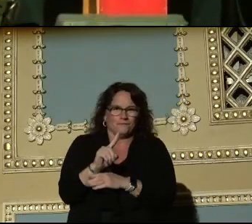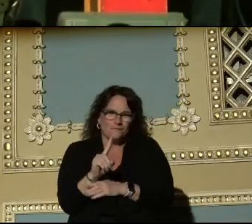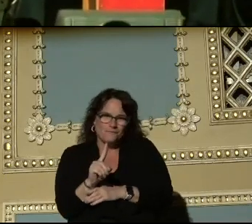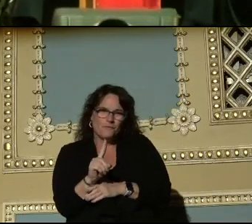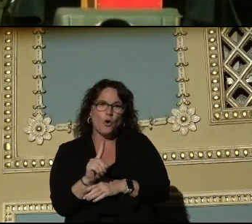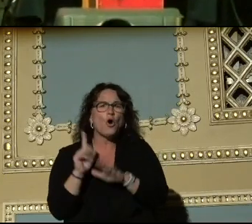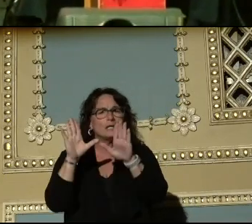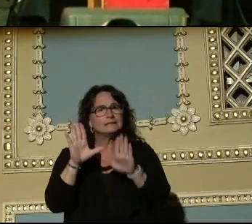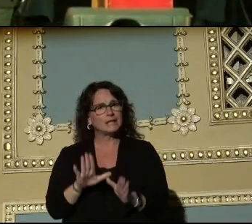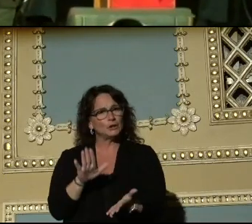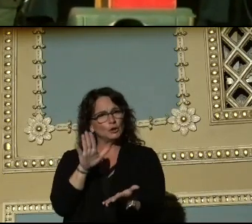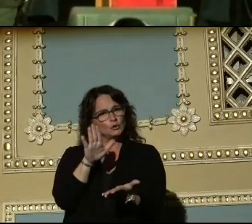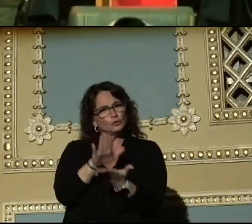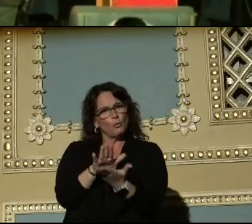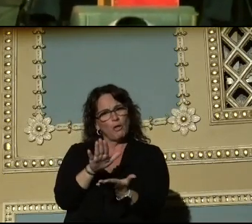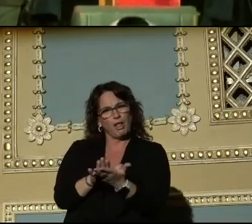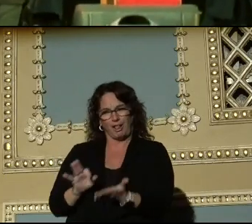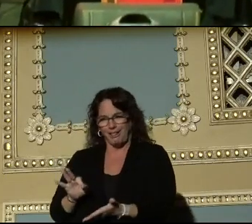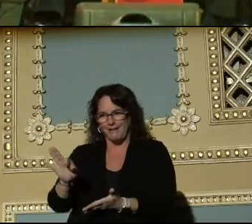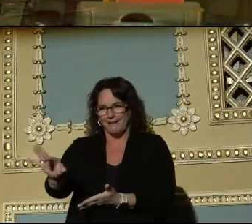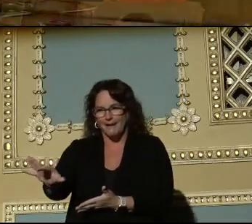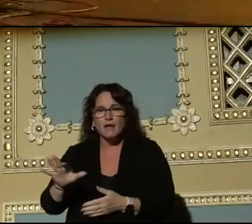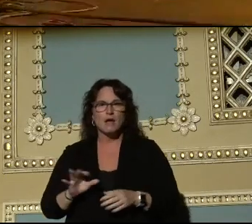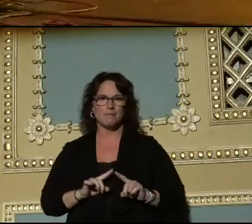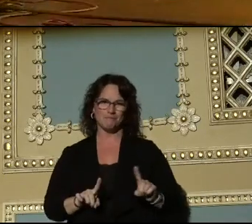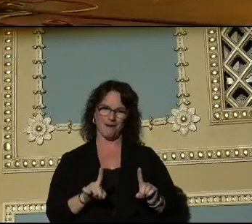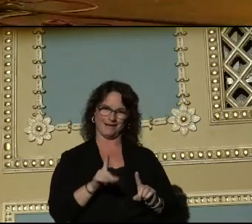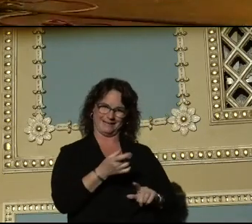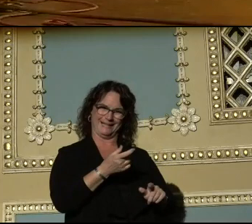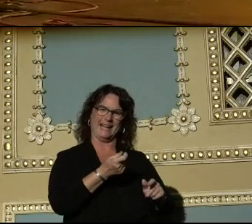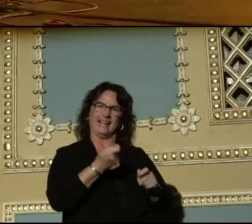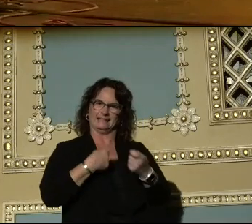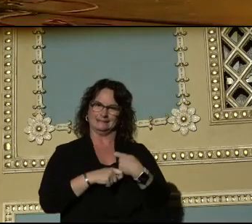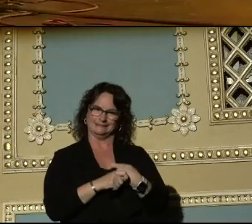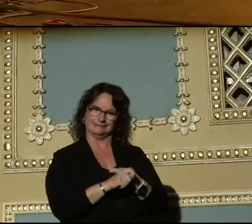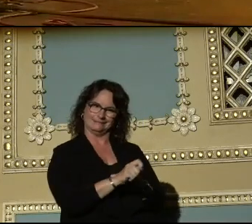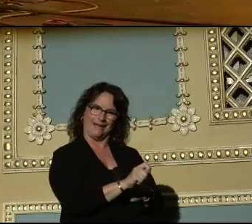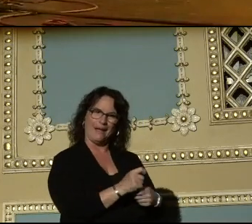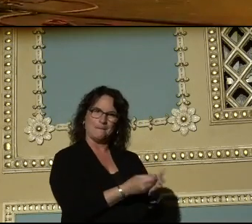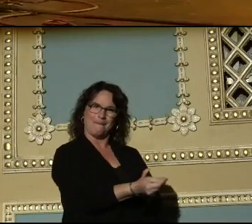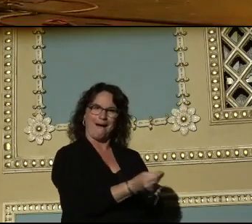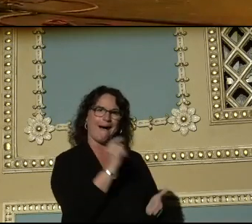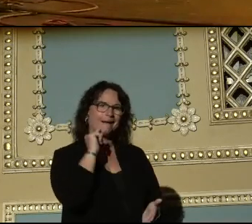You trade yours for candy after church is through. Smoking